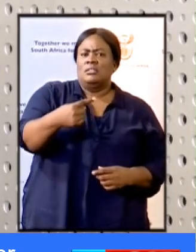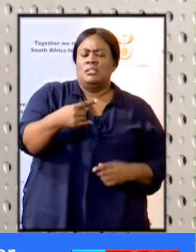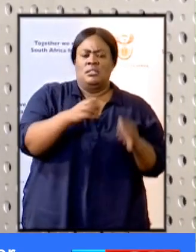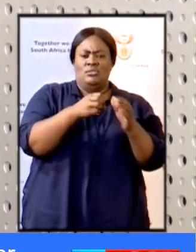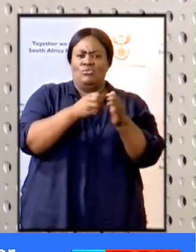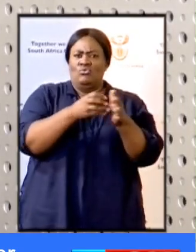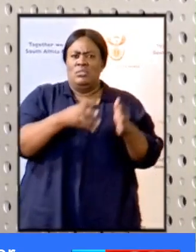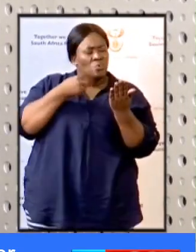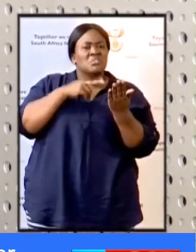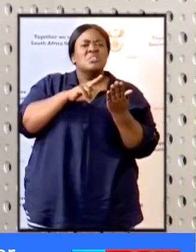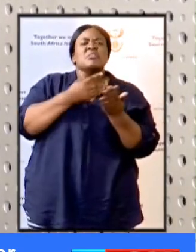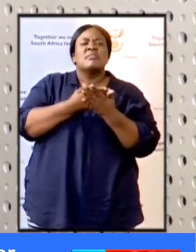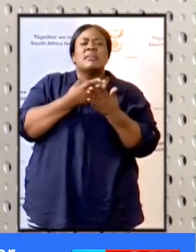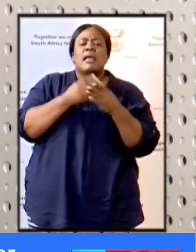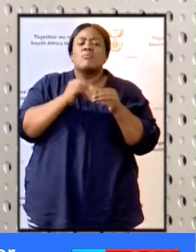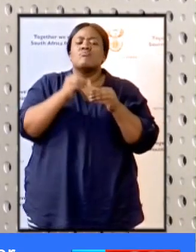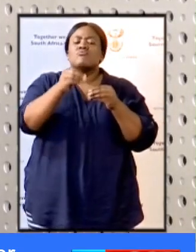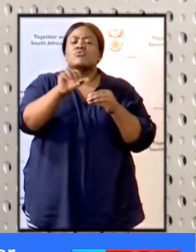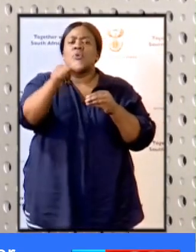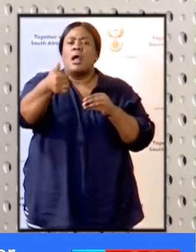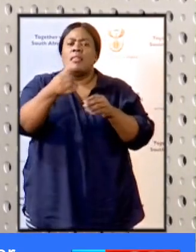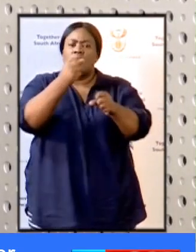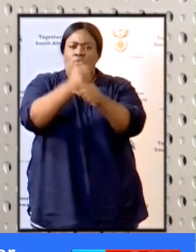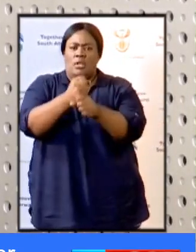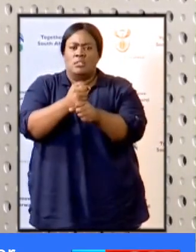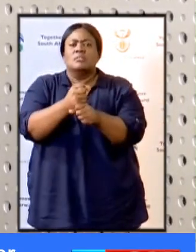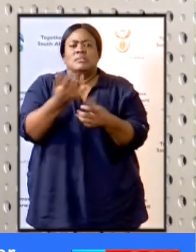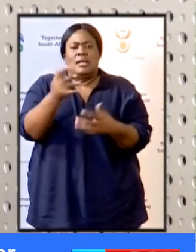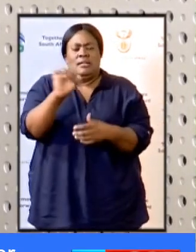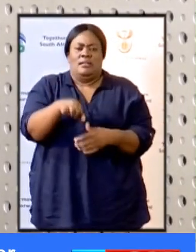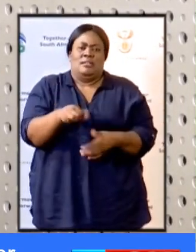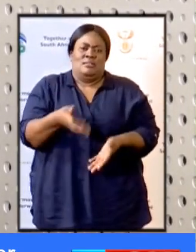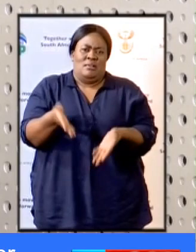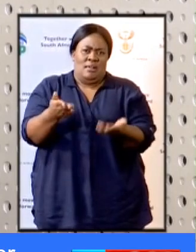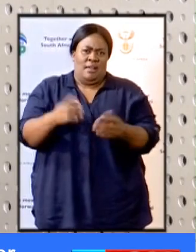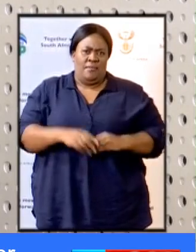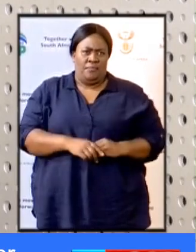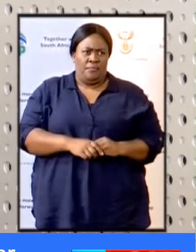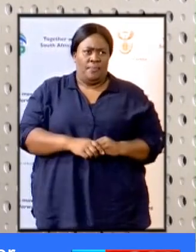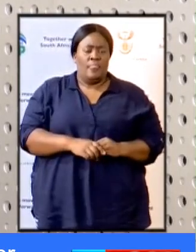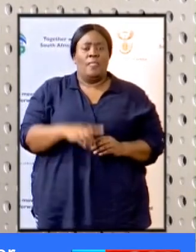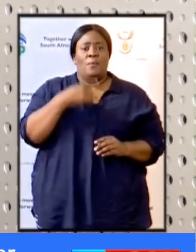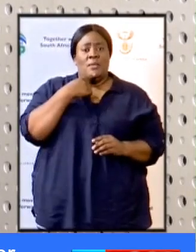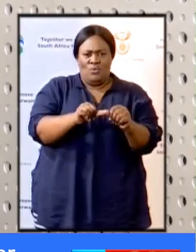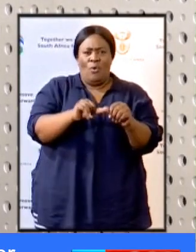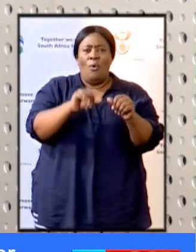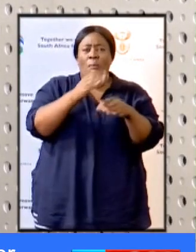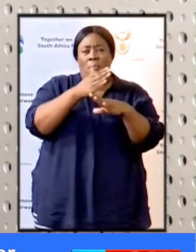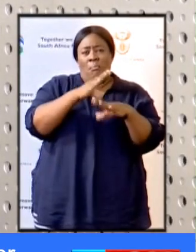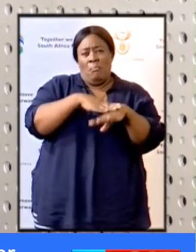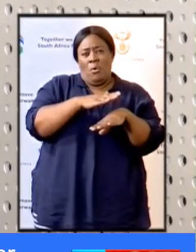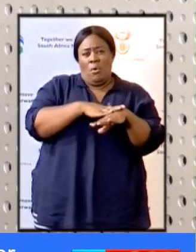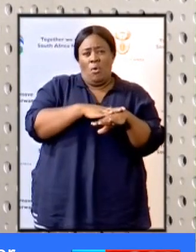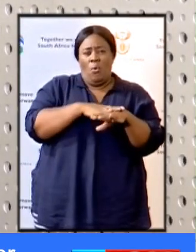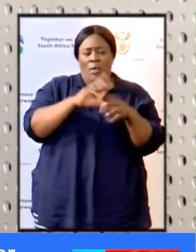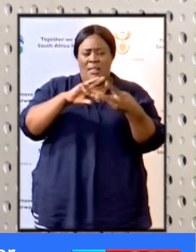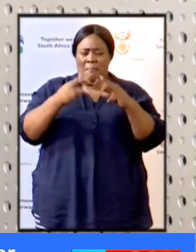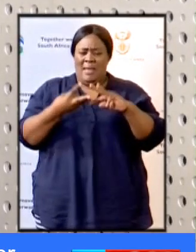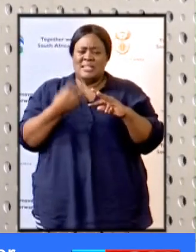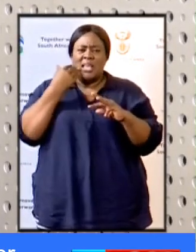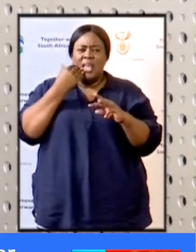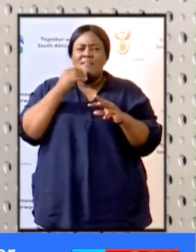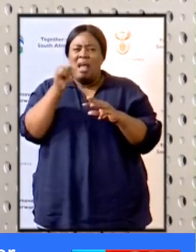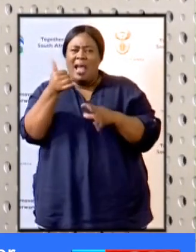never happened. The city, we have trimmed the curriculum with the internal grades. It's difficult to move forward. So